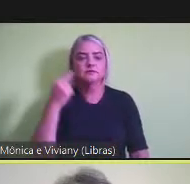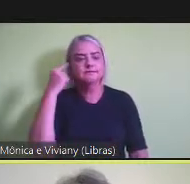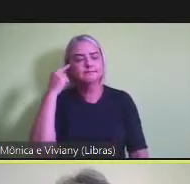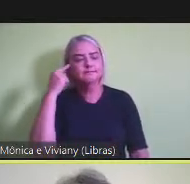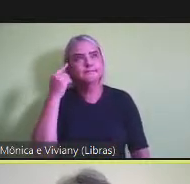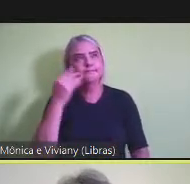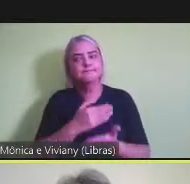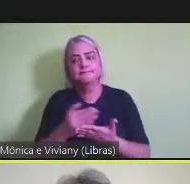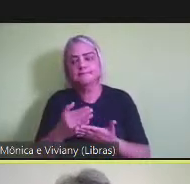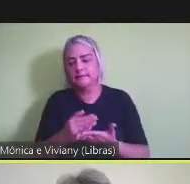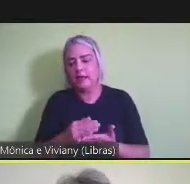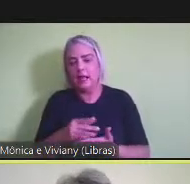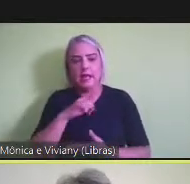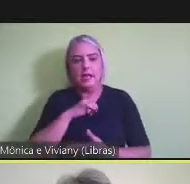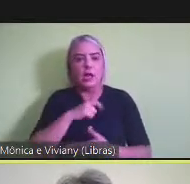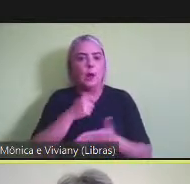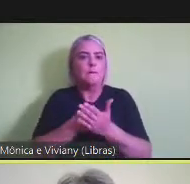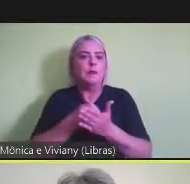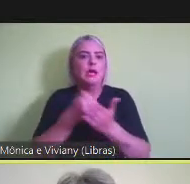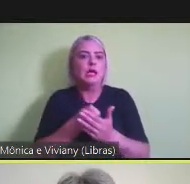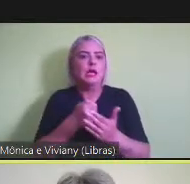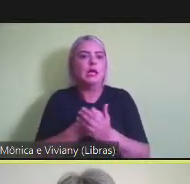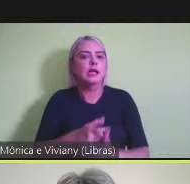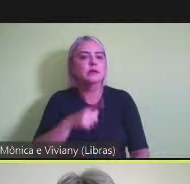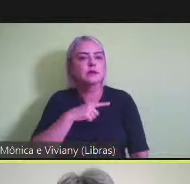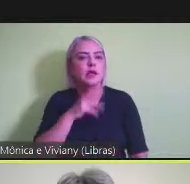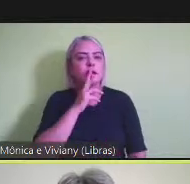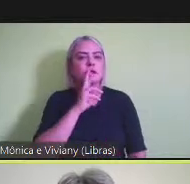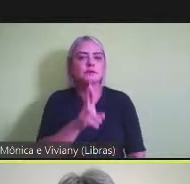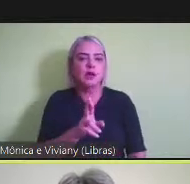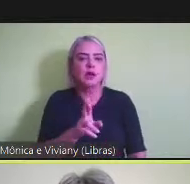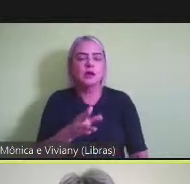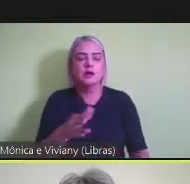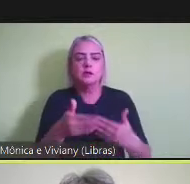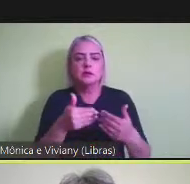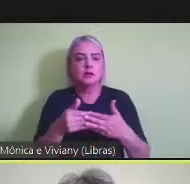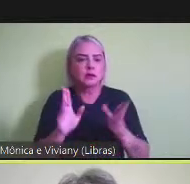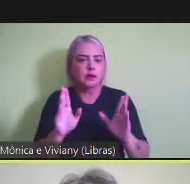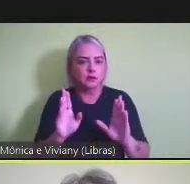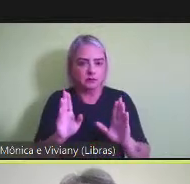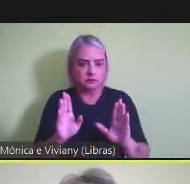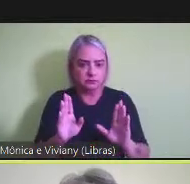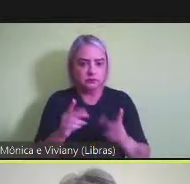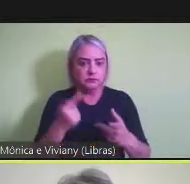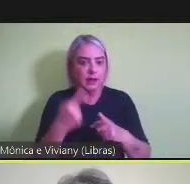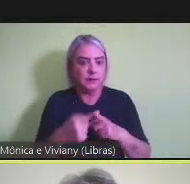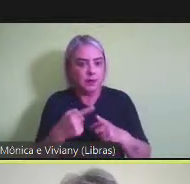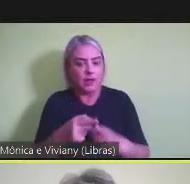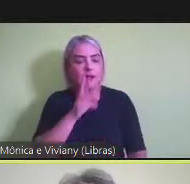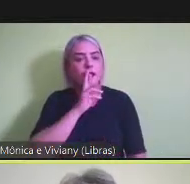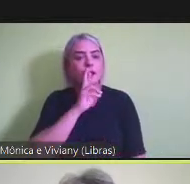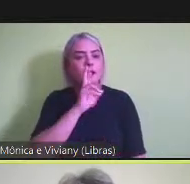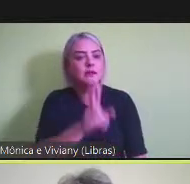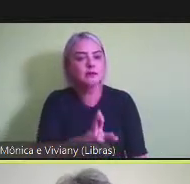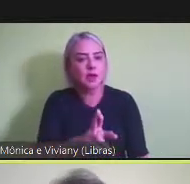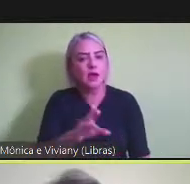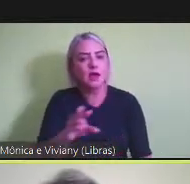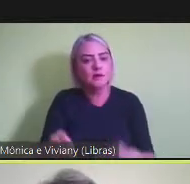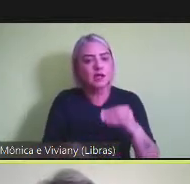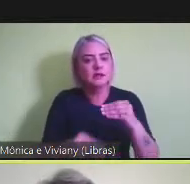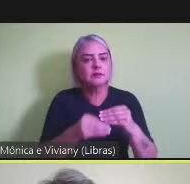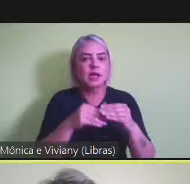question that we have to consider. And it's not that we have an obligation to find an answer. You can be okay with